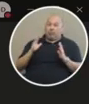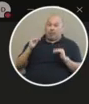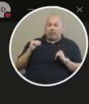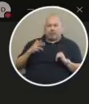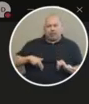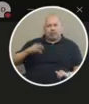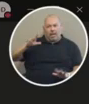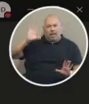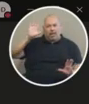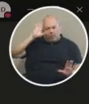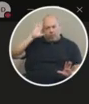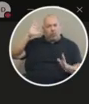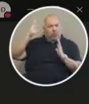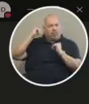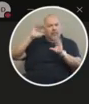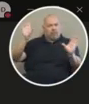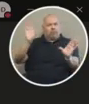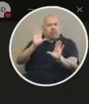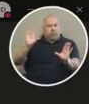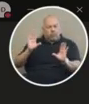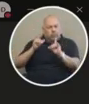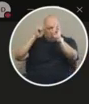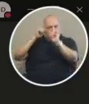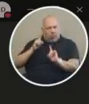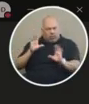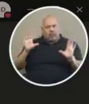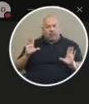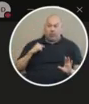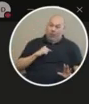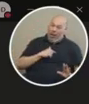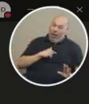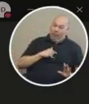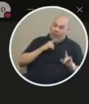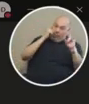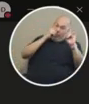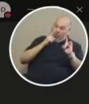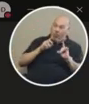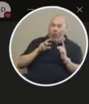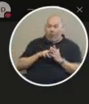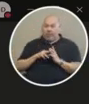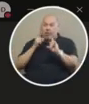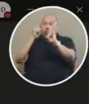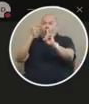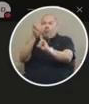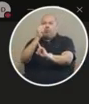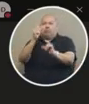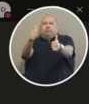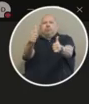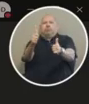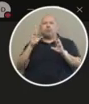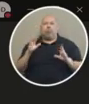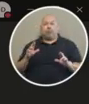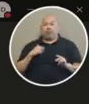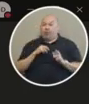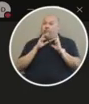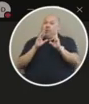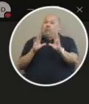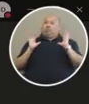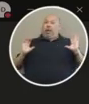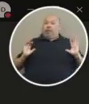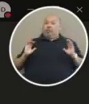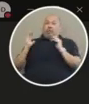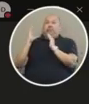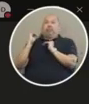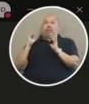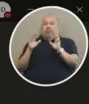us. We have them for ourselves, and we aspire to meet those expectations council has as well, and we respect those